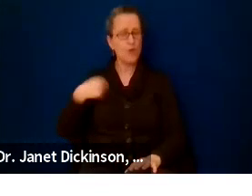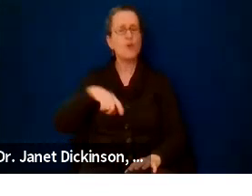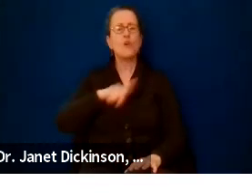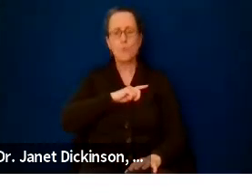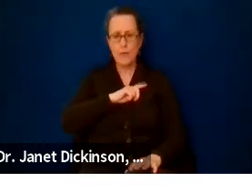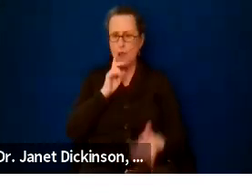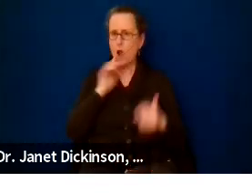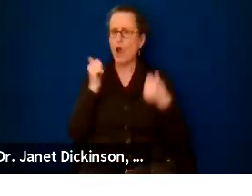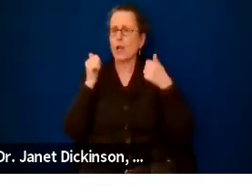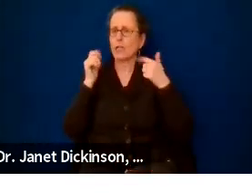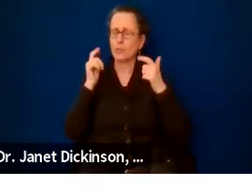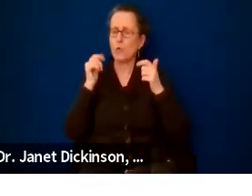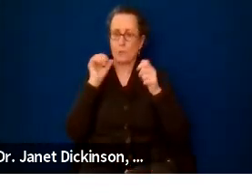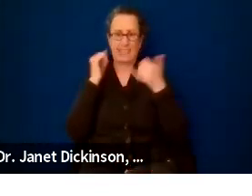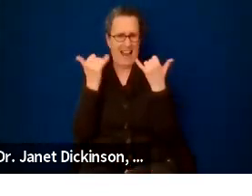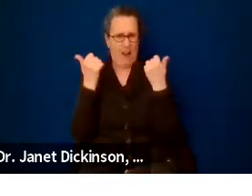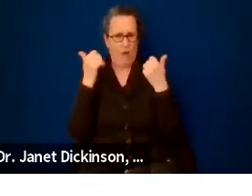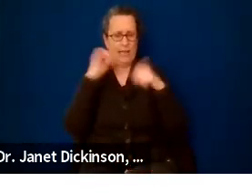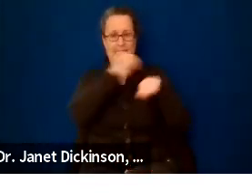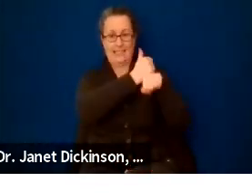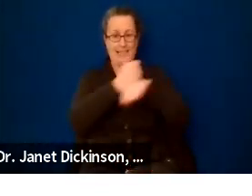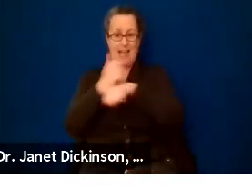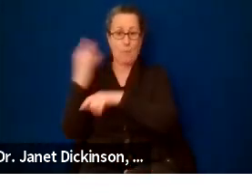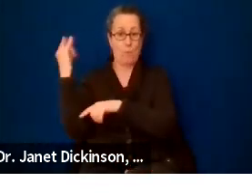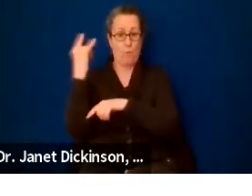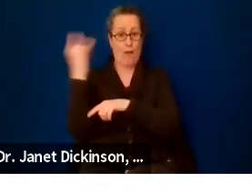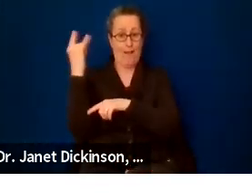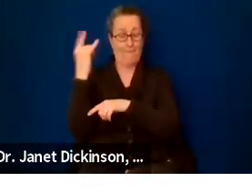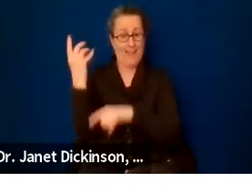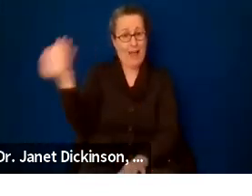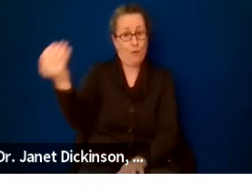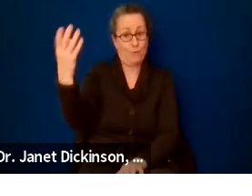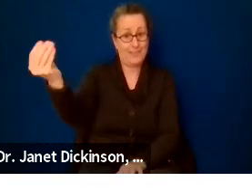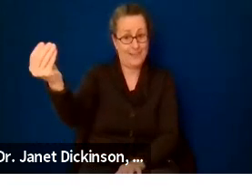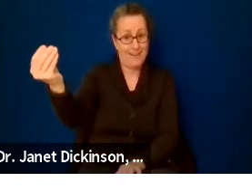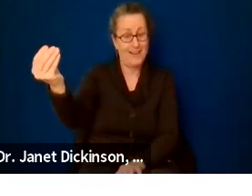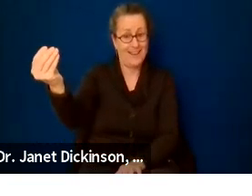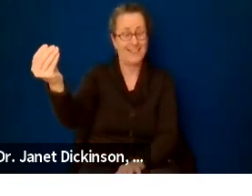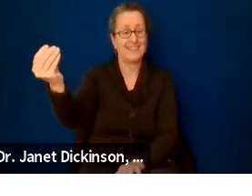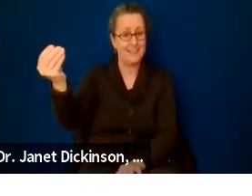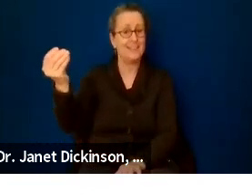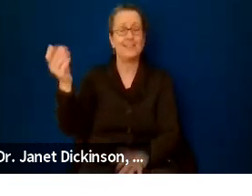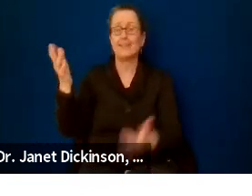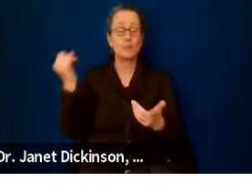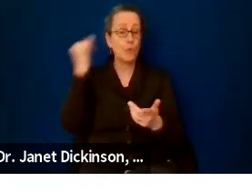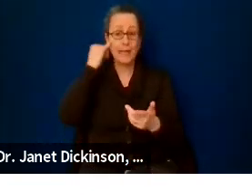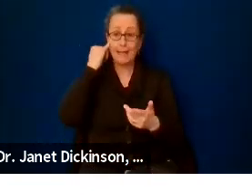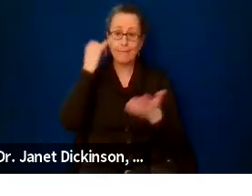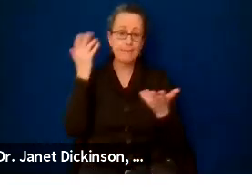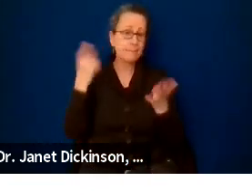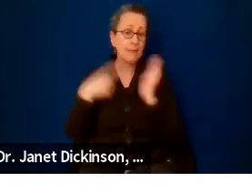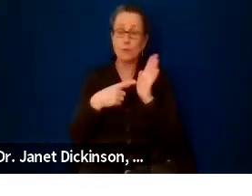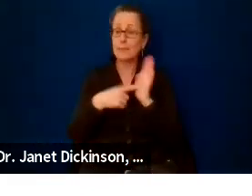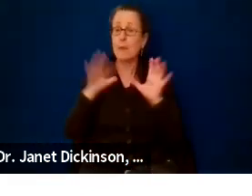Wi-Fi access outside the building so that teachers can access Wi-Fi for those students who may be learning